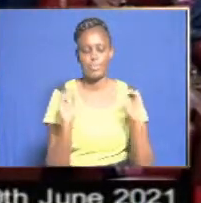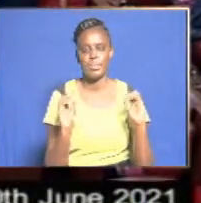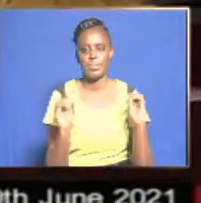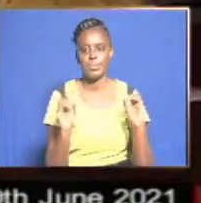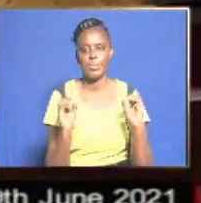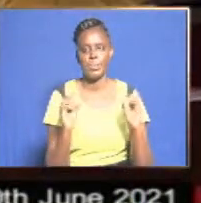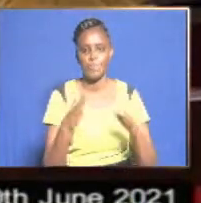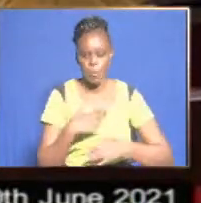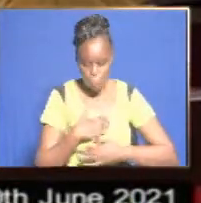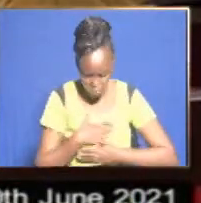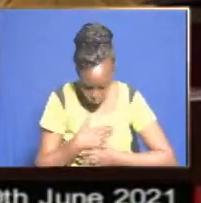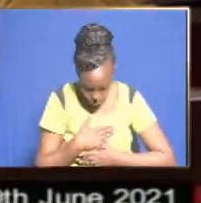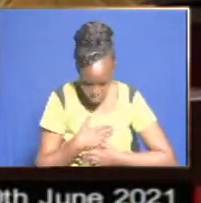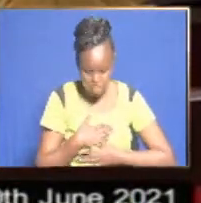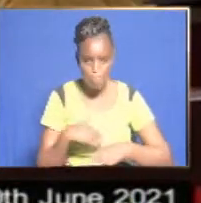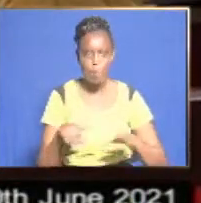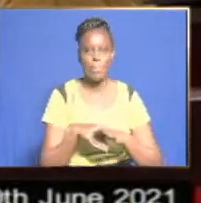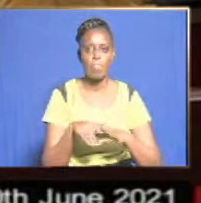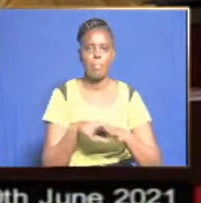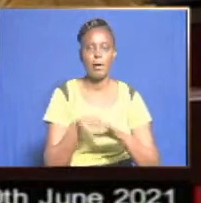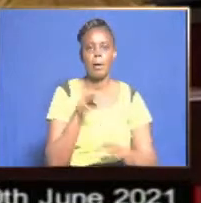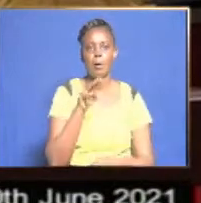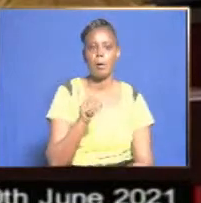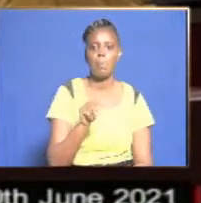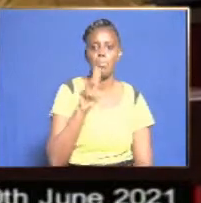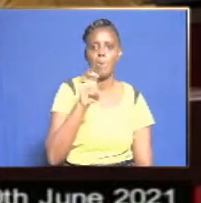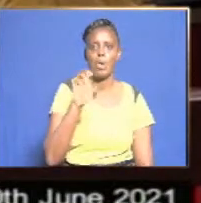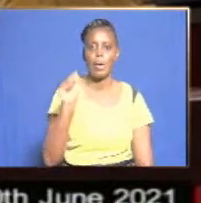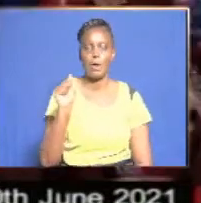Member for Mwea, what's your intervention about?